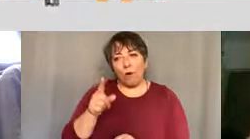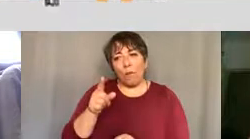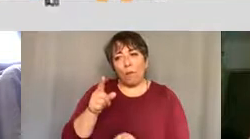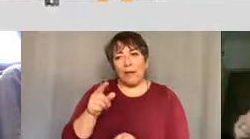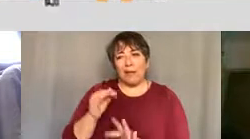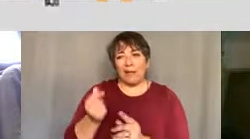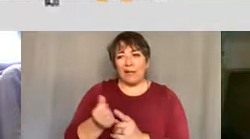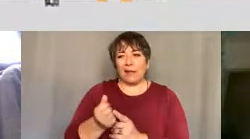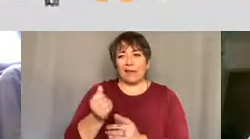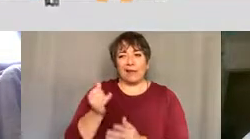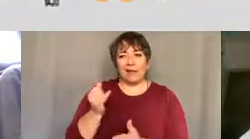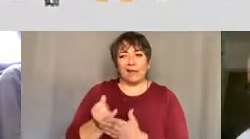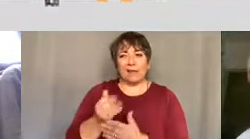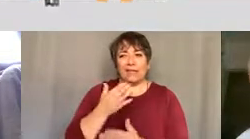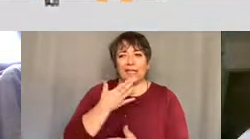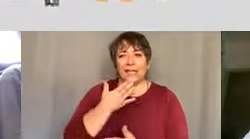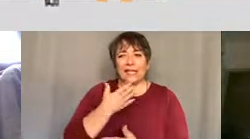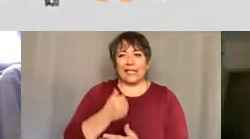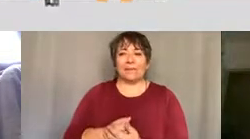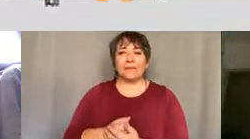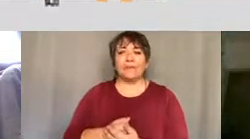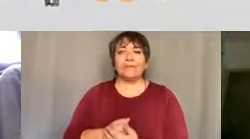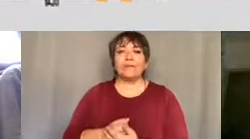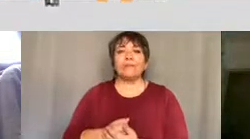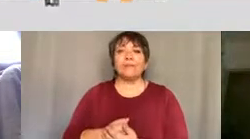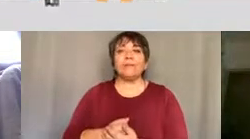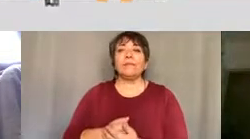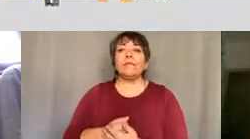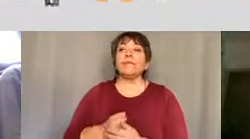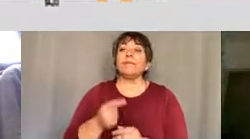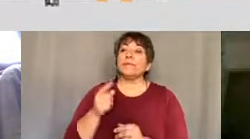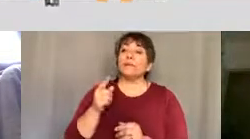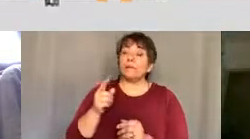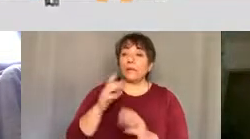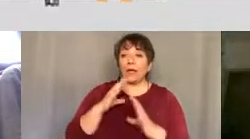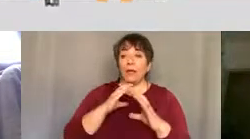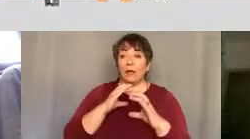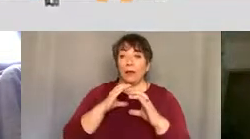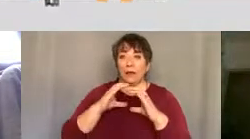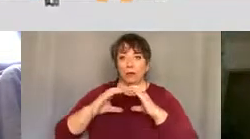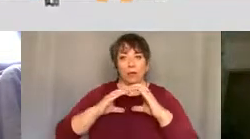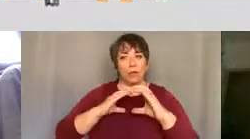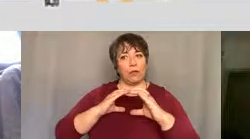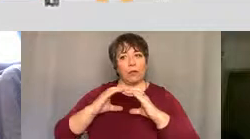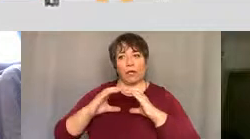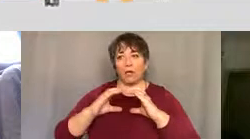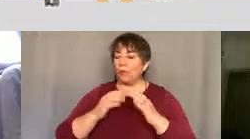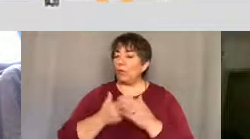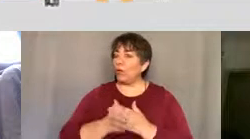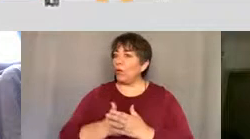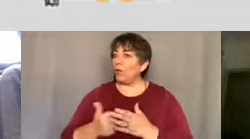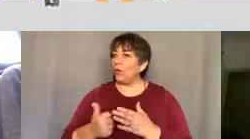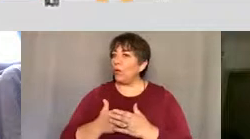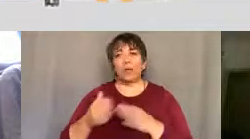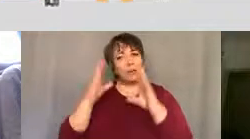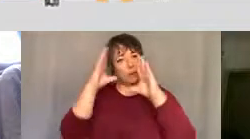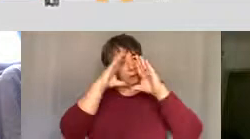lots of things around communication, so lots of education to prescribers, non-medical prescribers as well